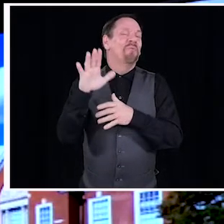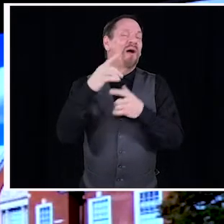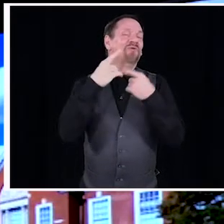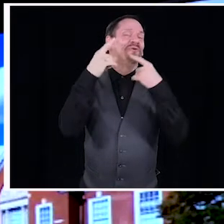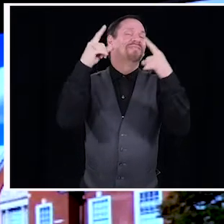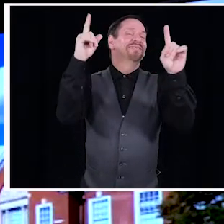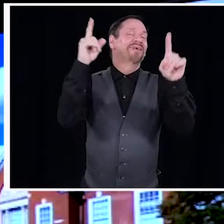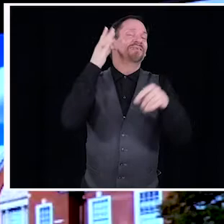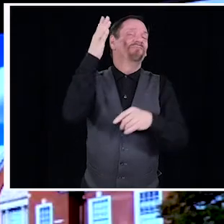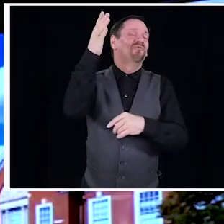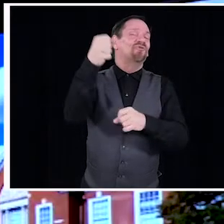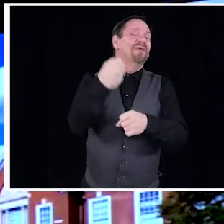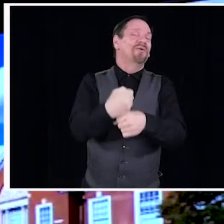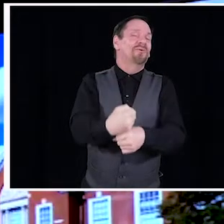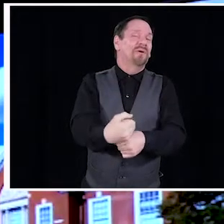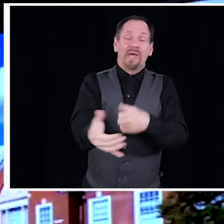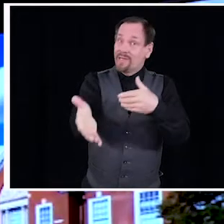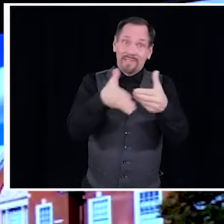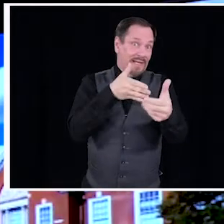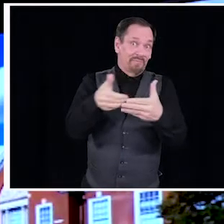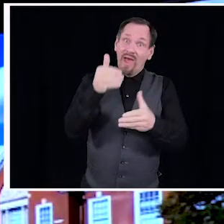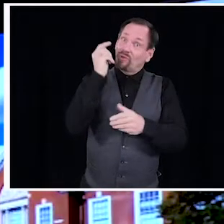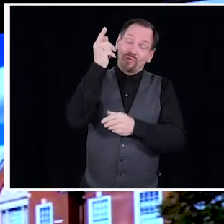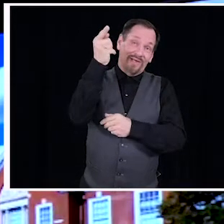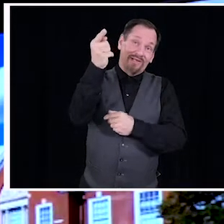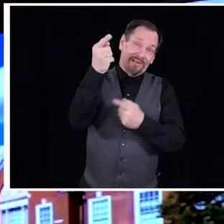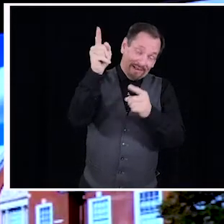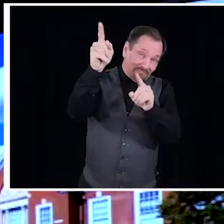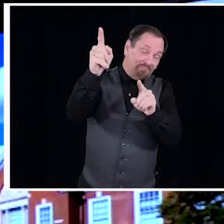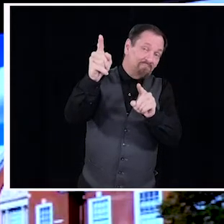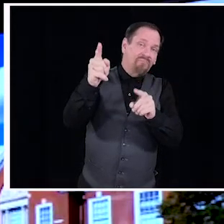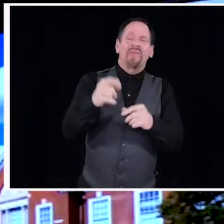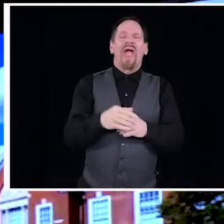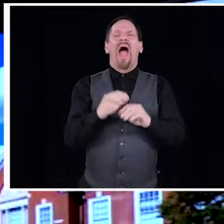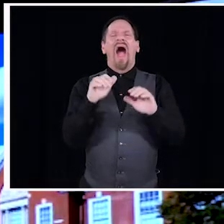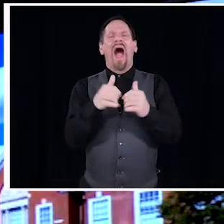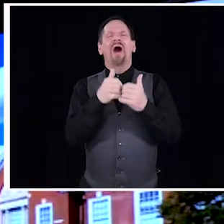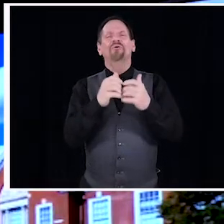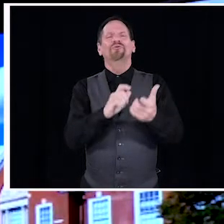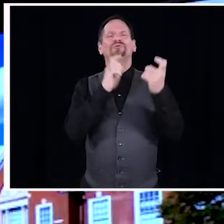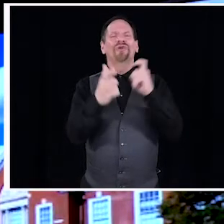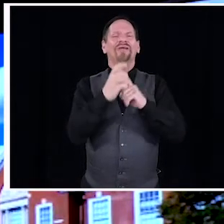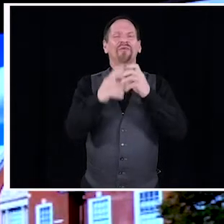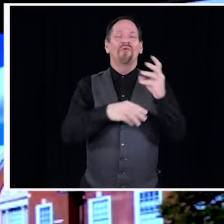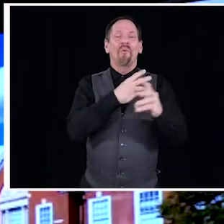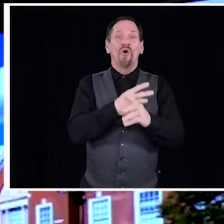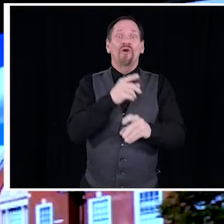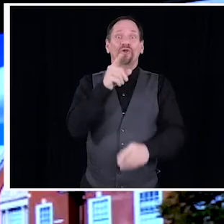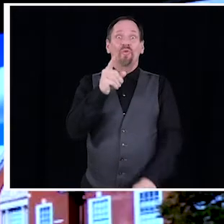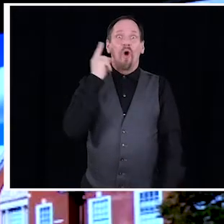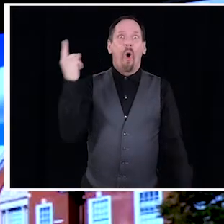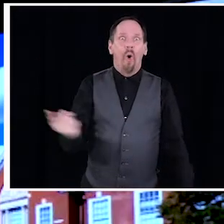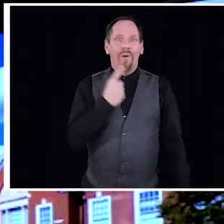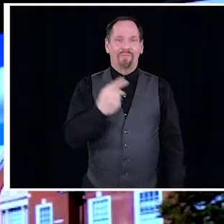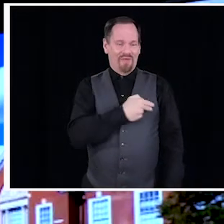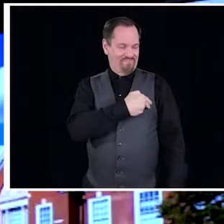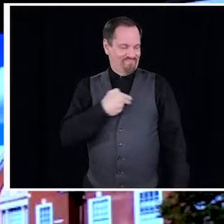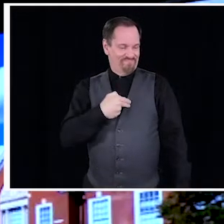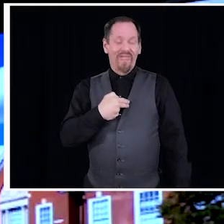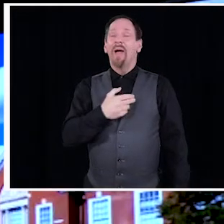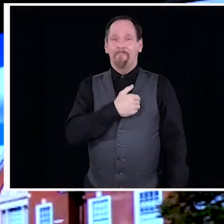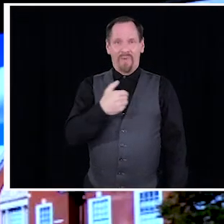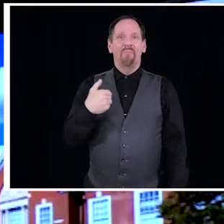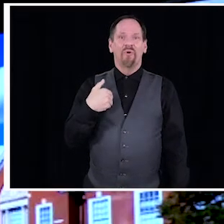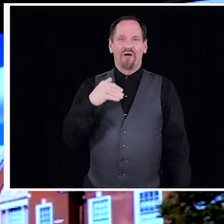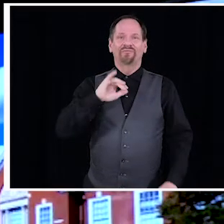come. And no matter what your successes are, how you make your mark in the world, you will do it as a member of the Johns Hopkins community.